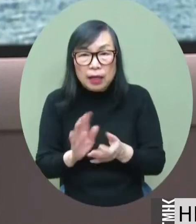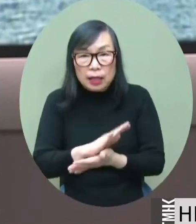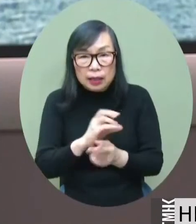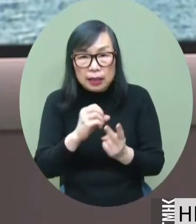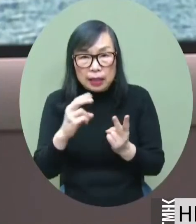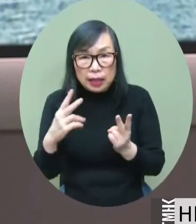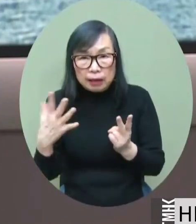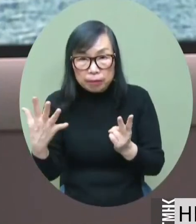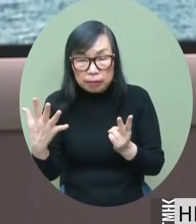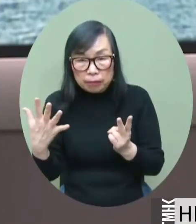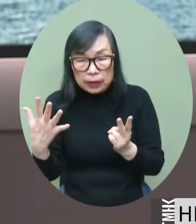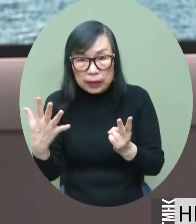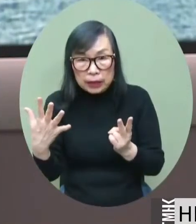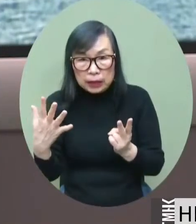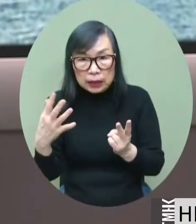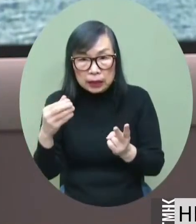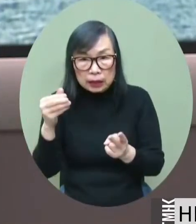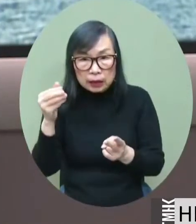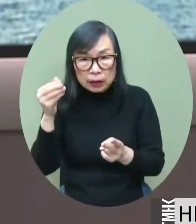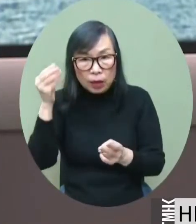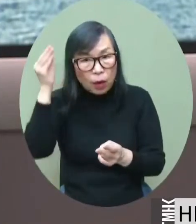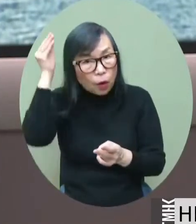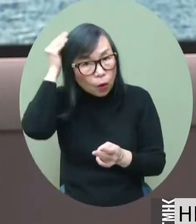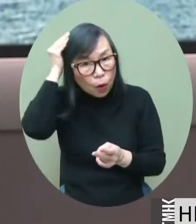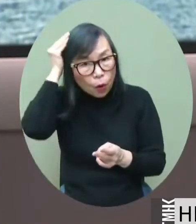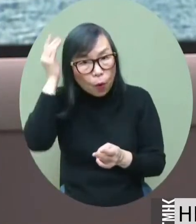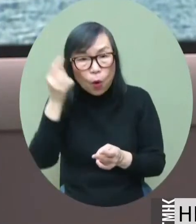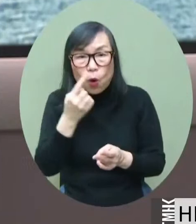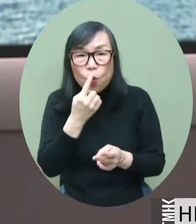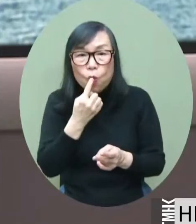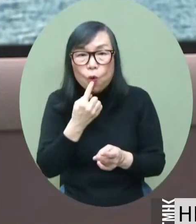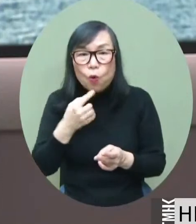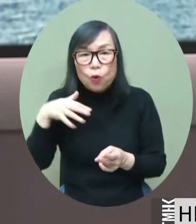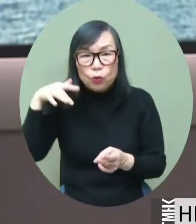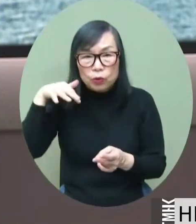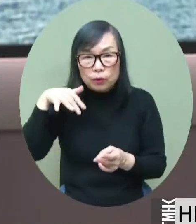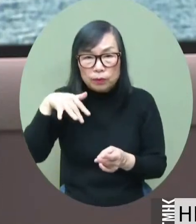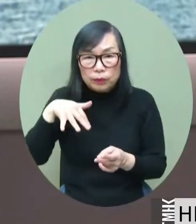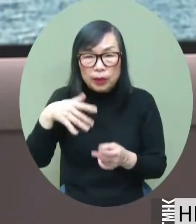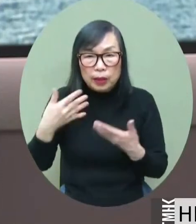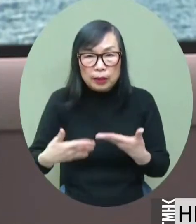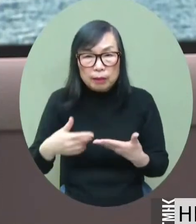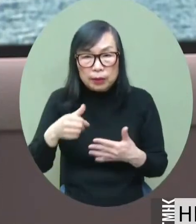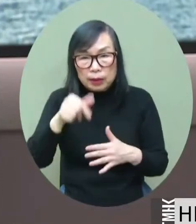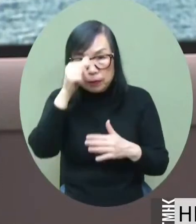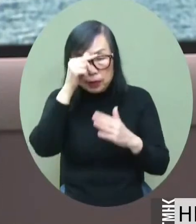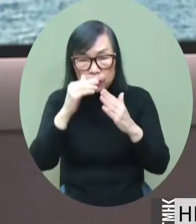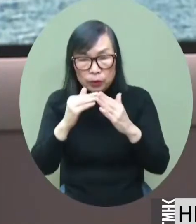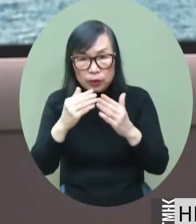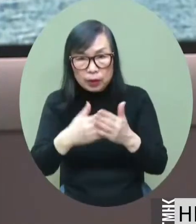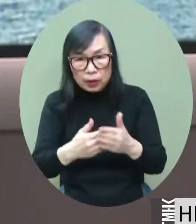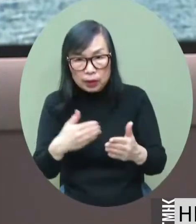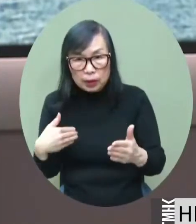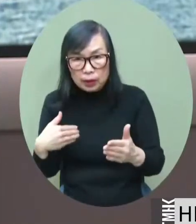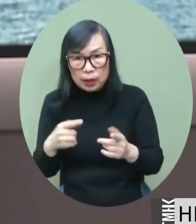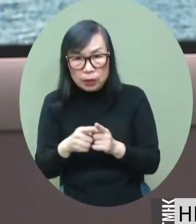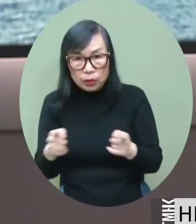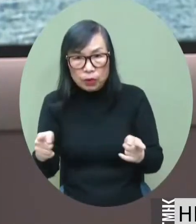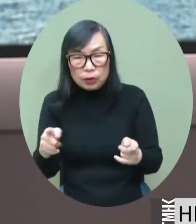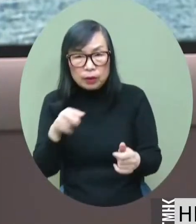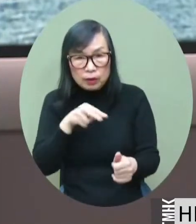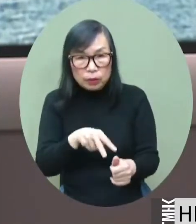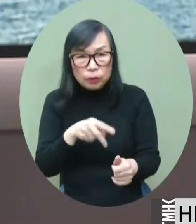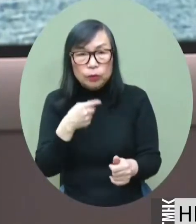easily blocked. In 2005, he had brain hemorrhage. And before